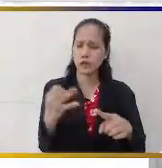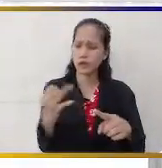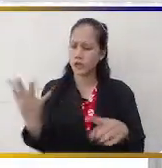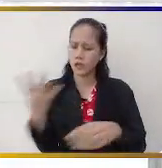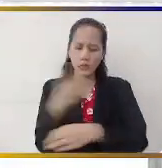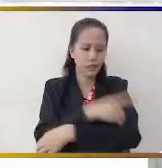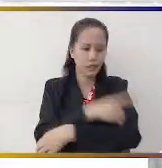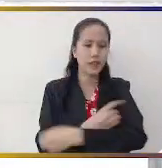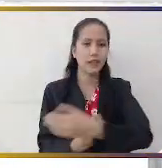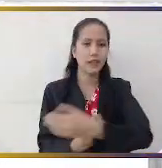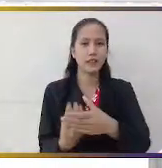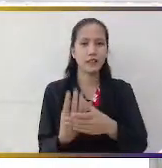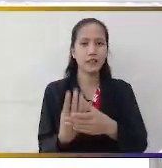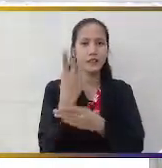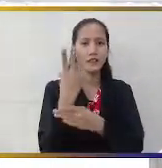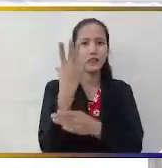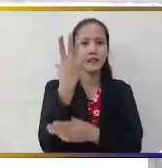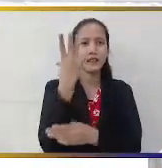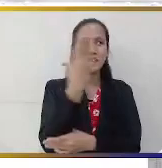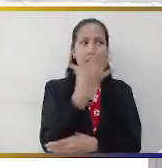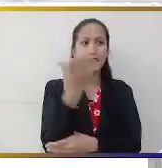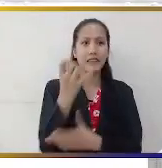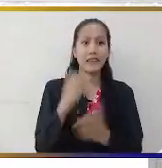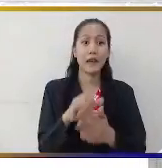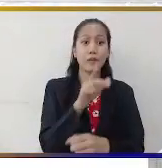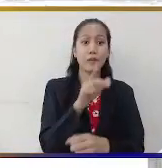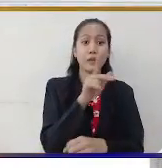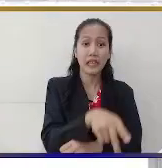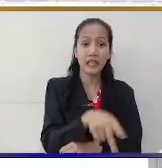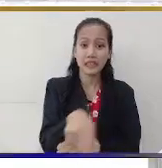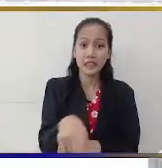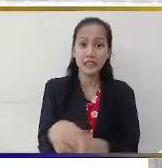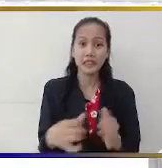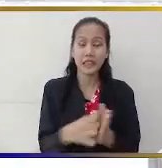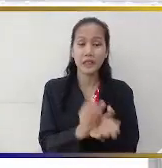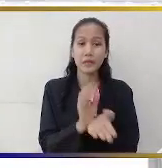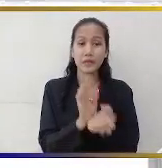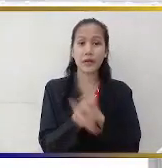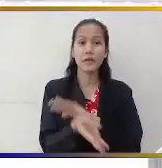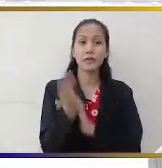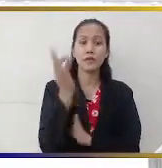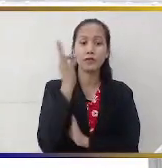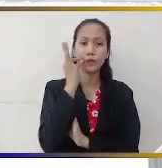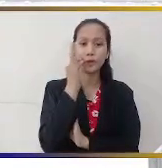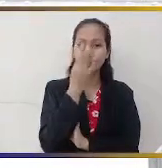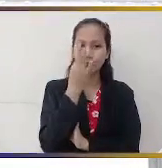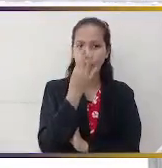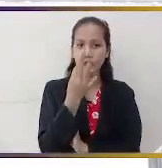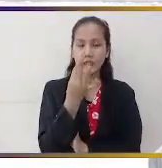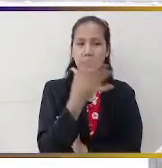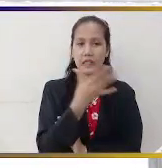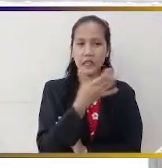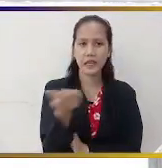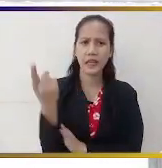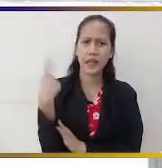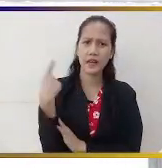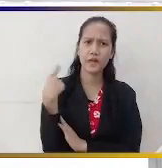And that plant becomes fruitful. And what was three seeds